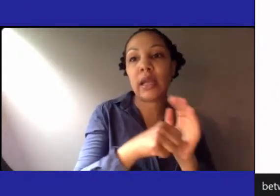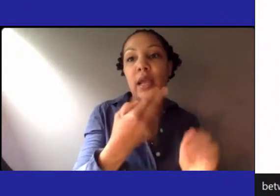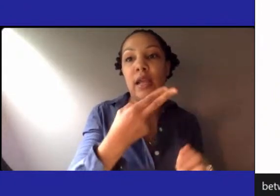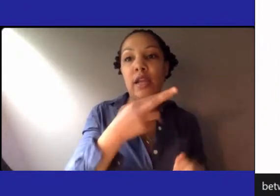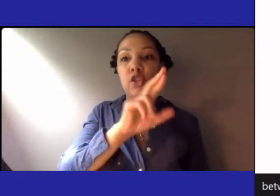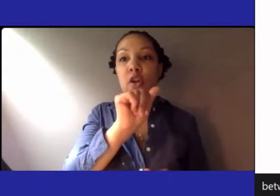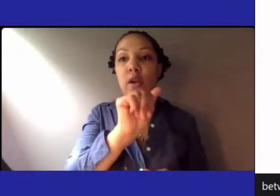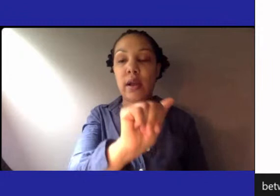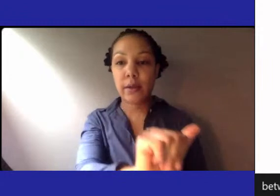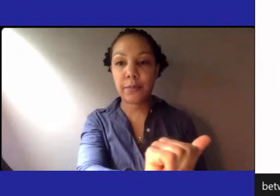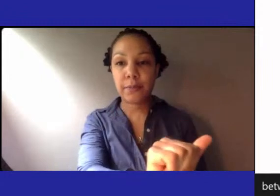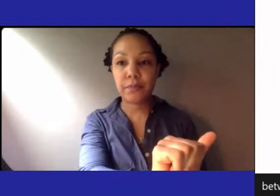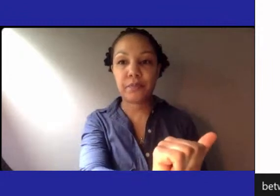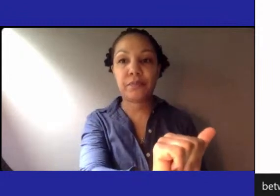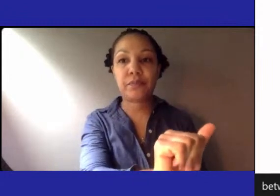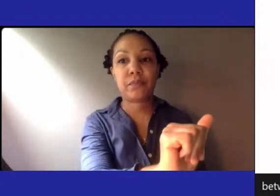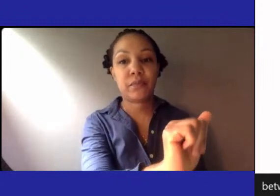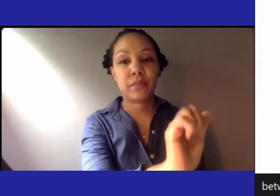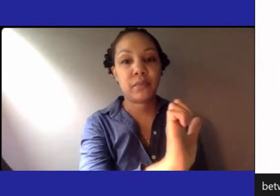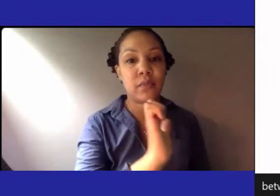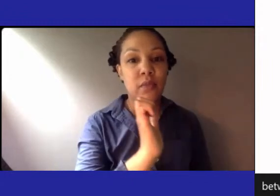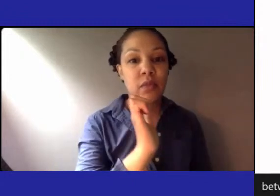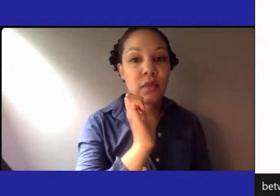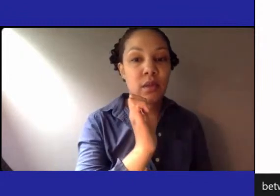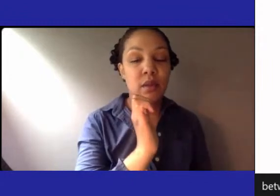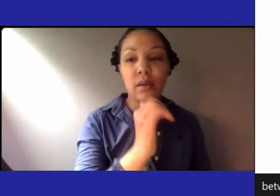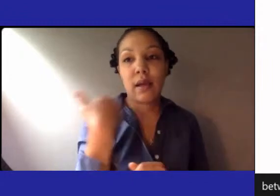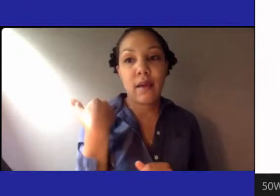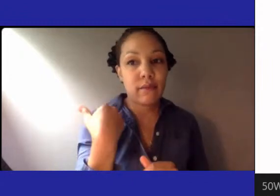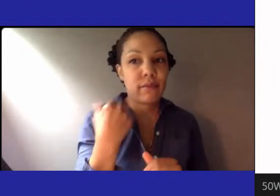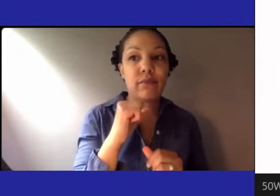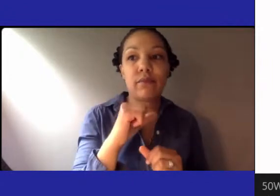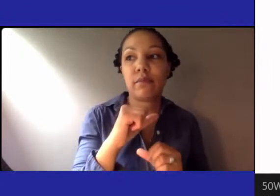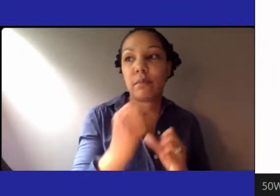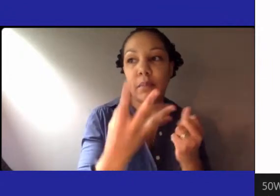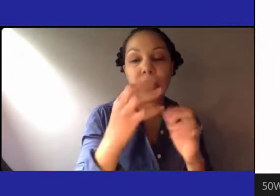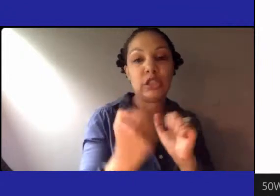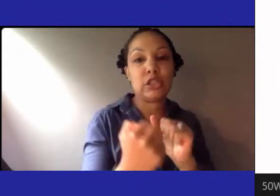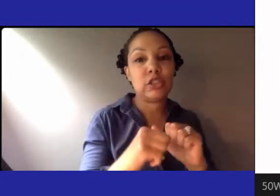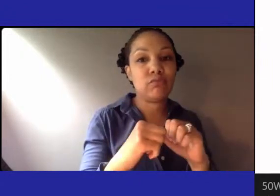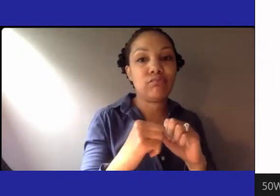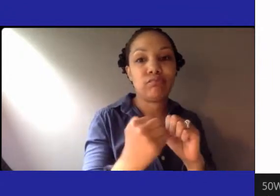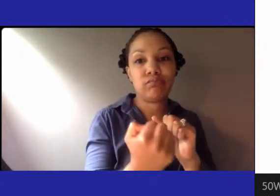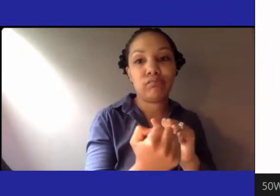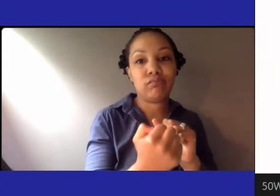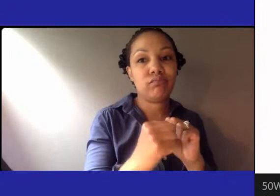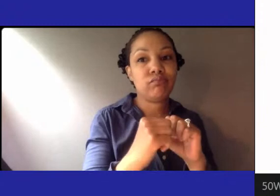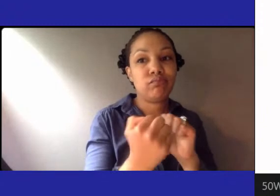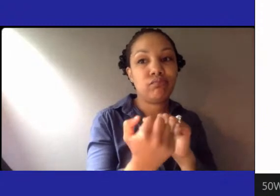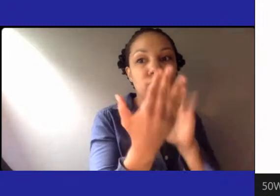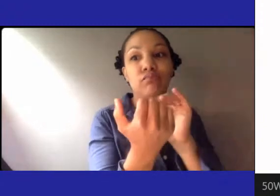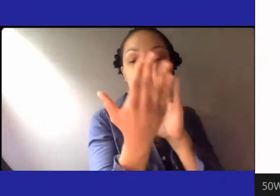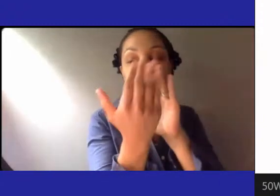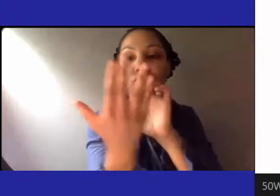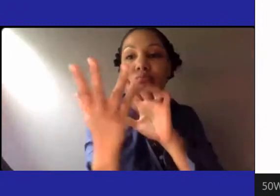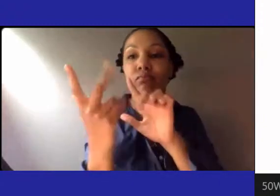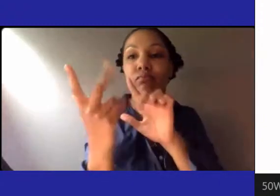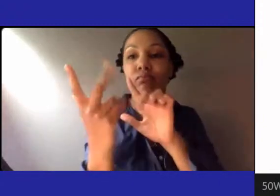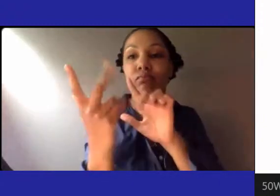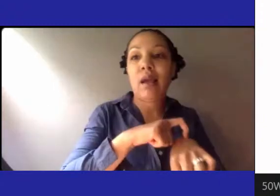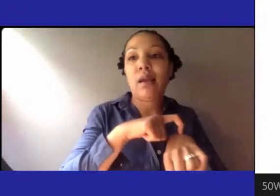We just weren't in lockstep all the time, so it created additional time pressures and